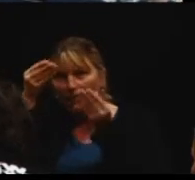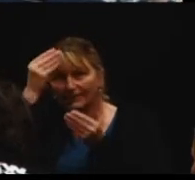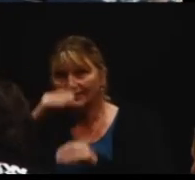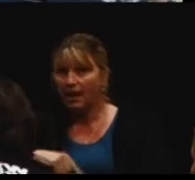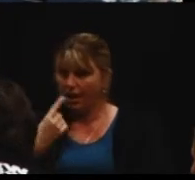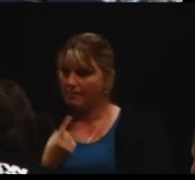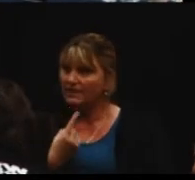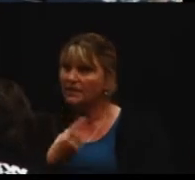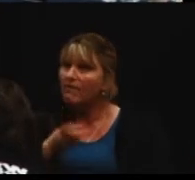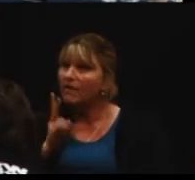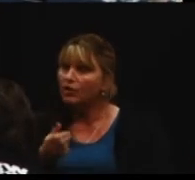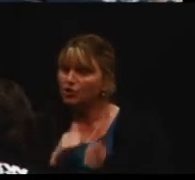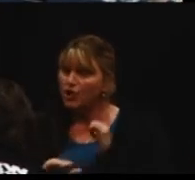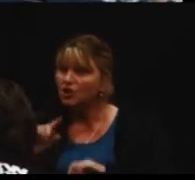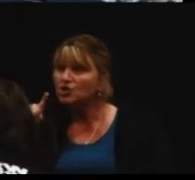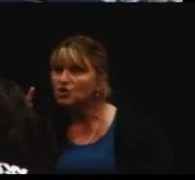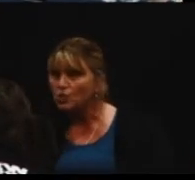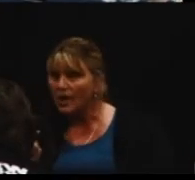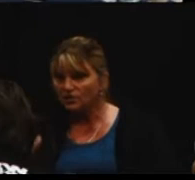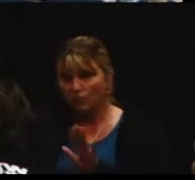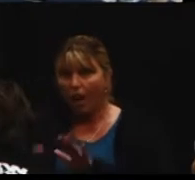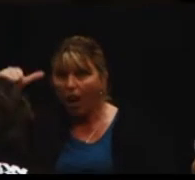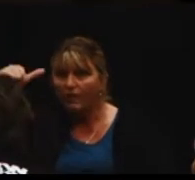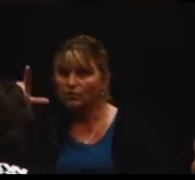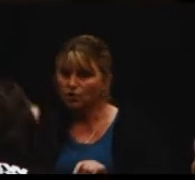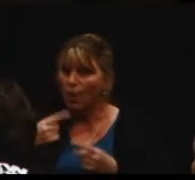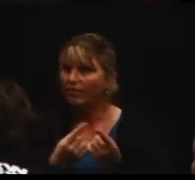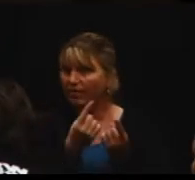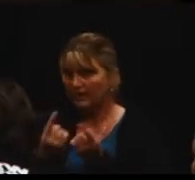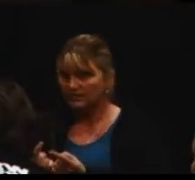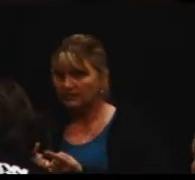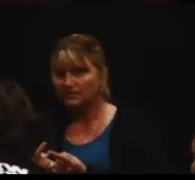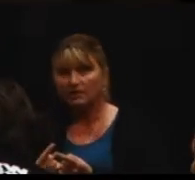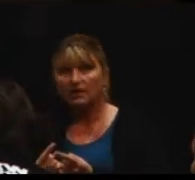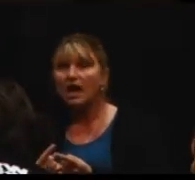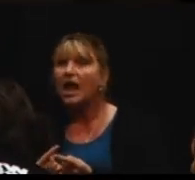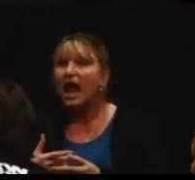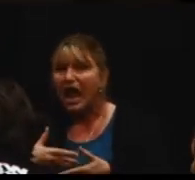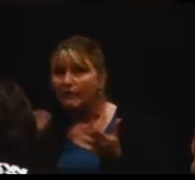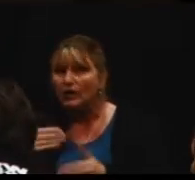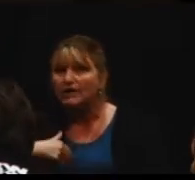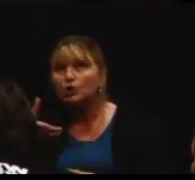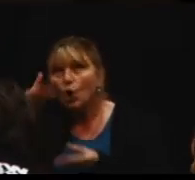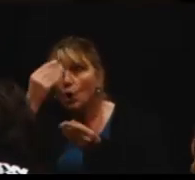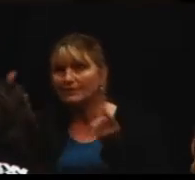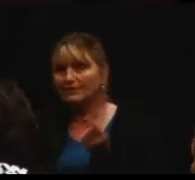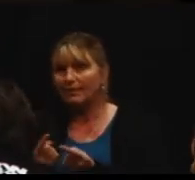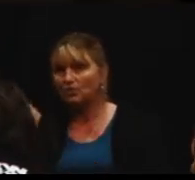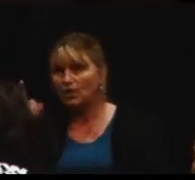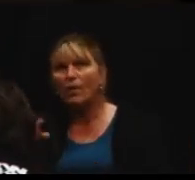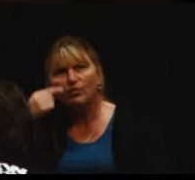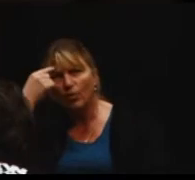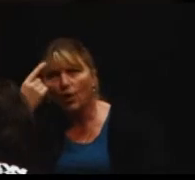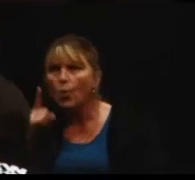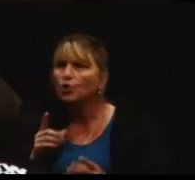life to do other things. Whenever you go into something new, you have to learn. Everyone in this room is a learner. You've learned something today. And we need to be thinking about what do